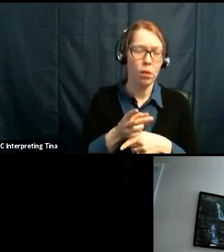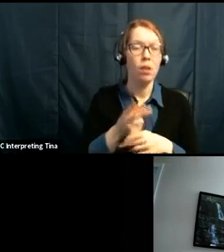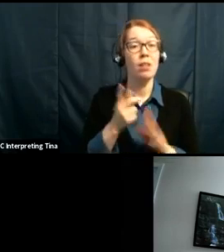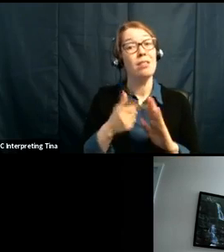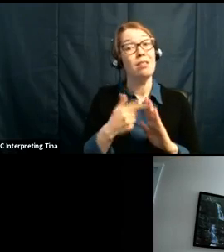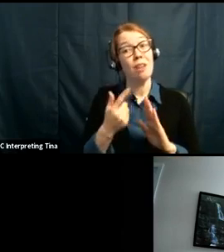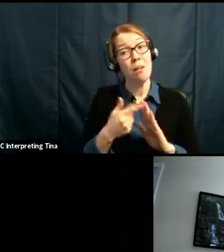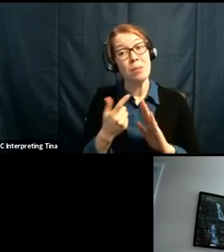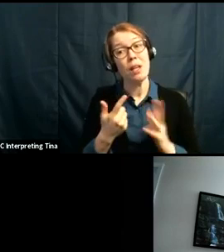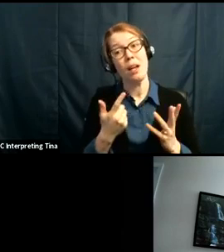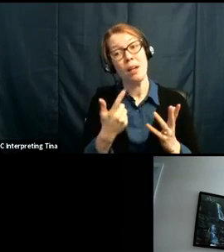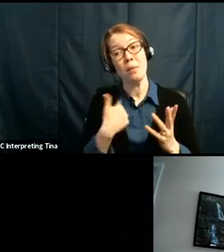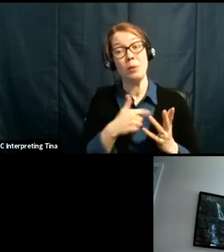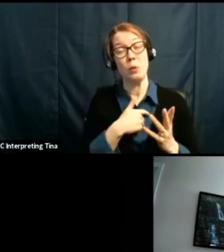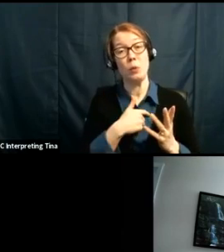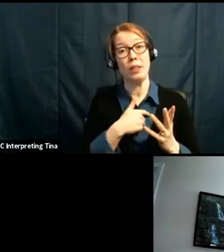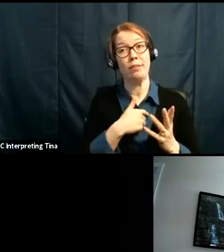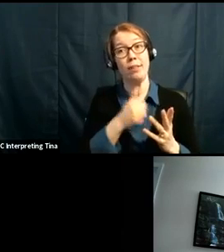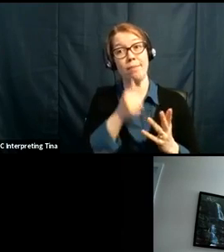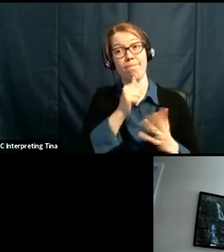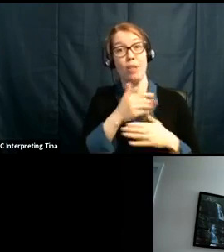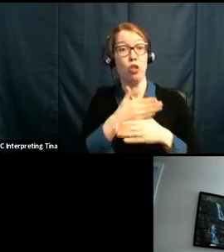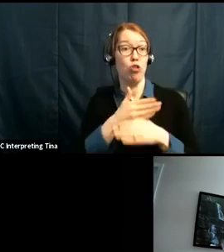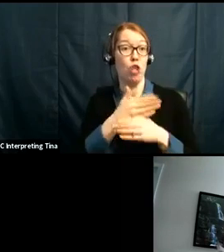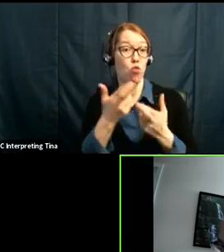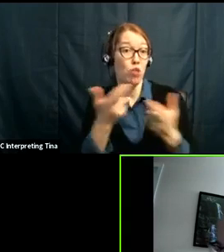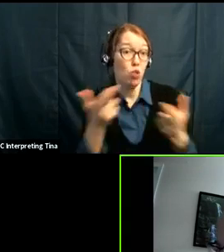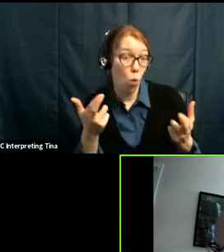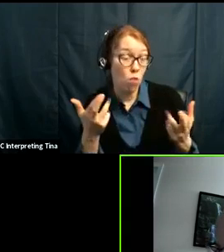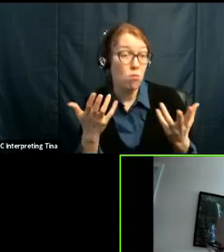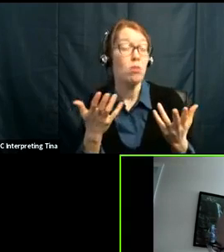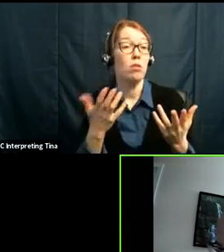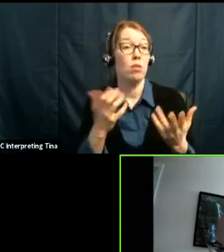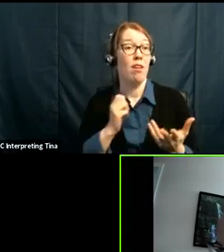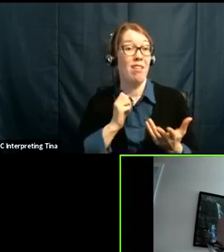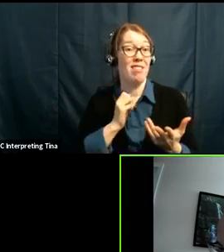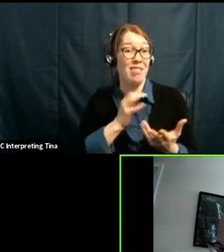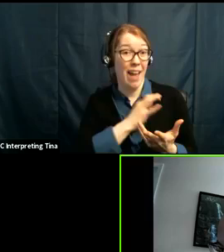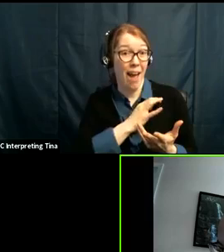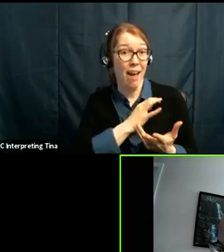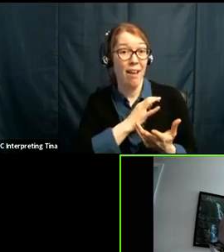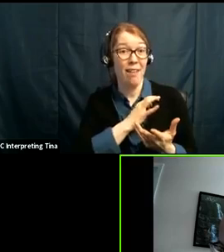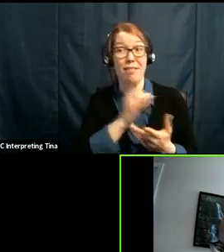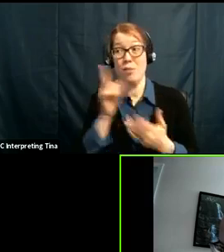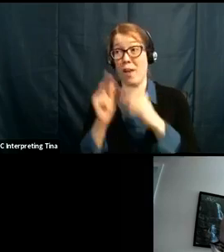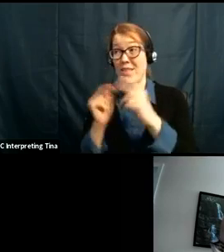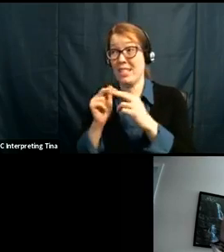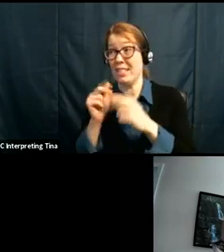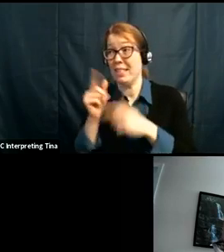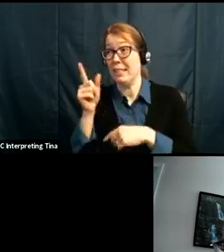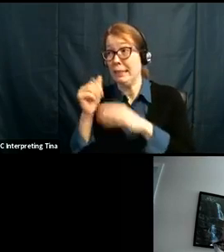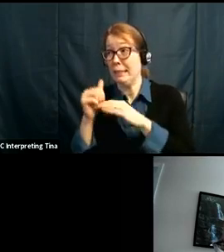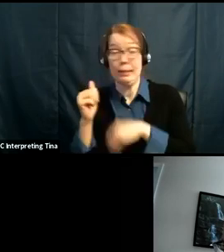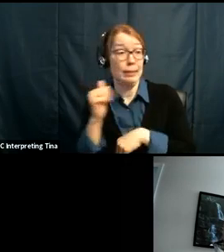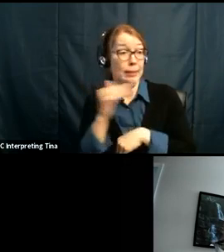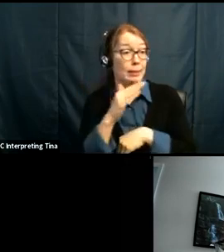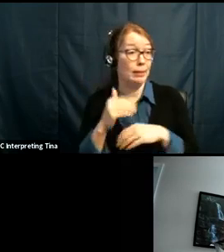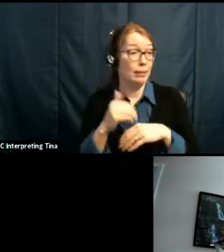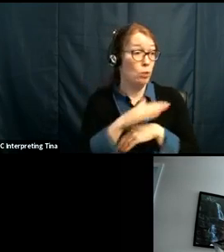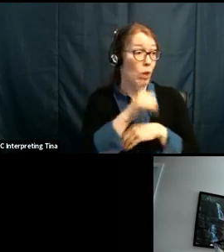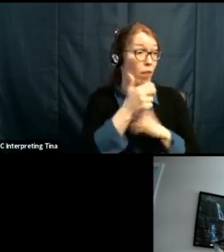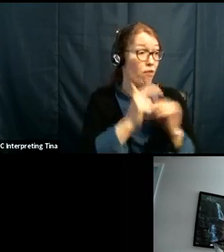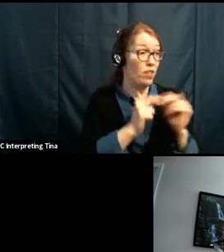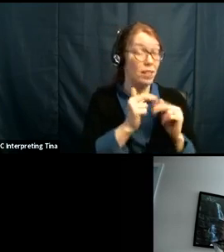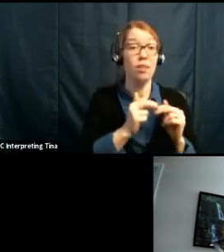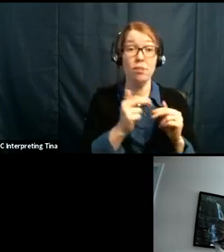had to share resources, particularly our staffing, from one facility to another. Fortunately, we've been able to